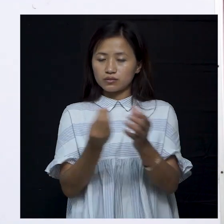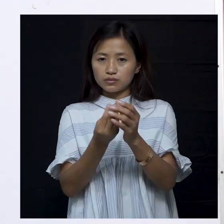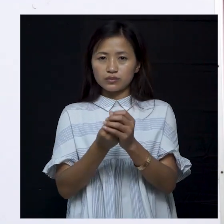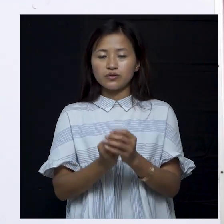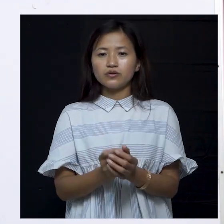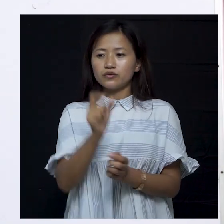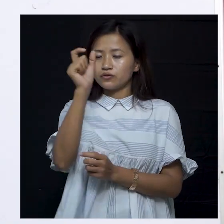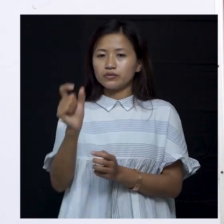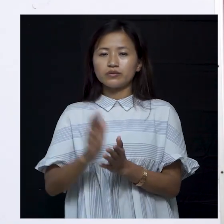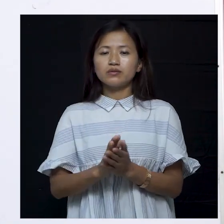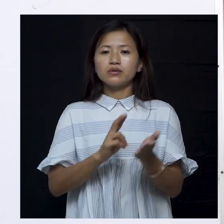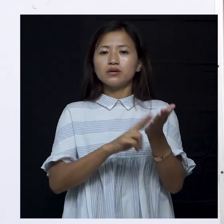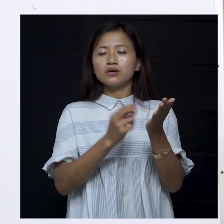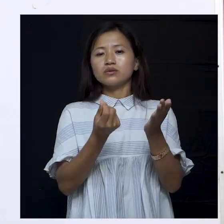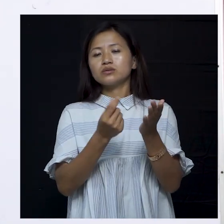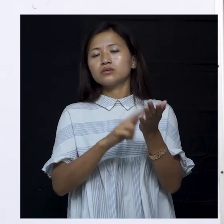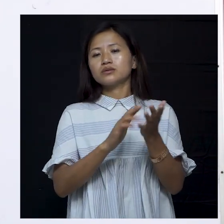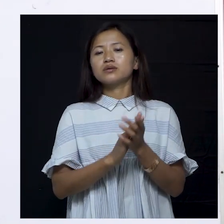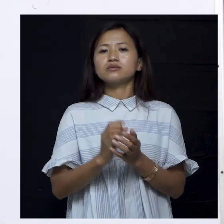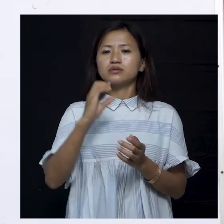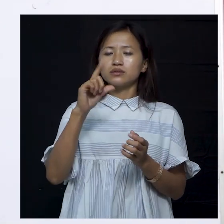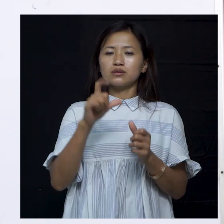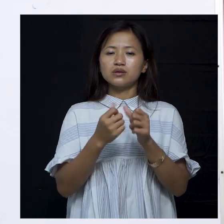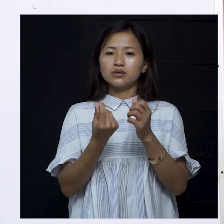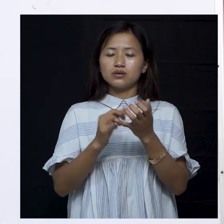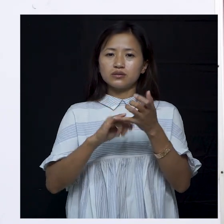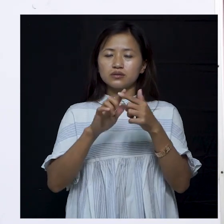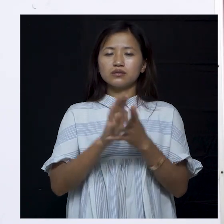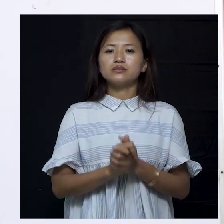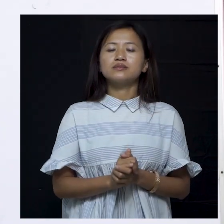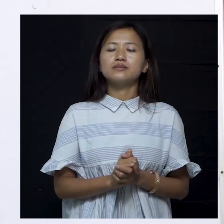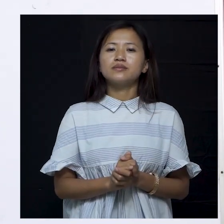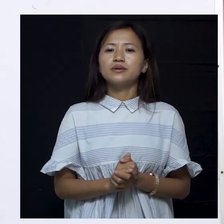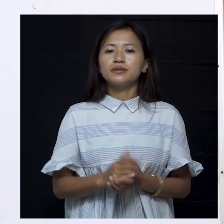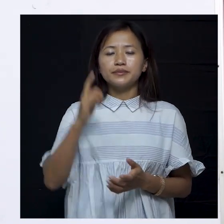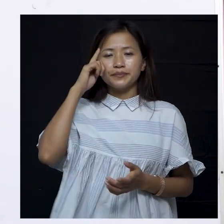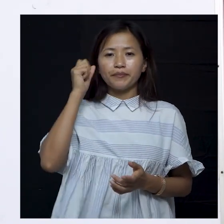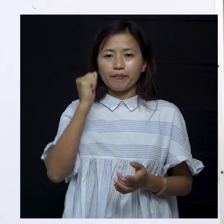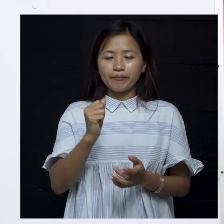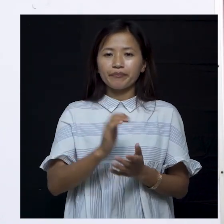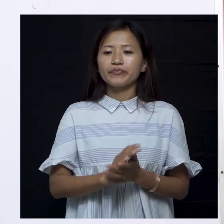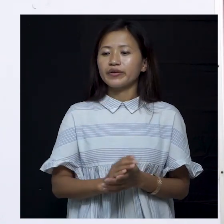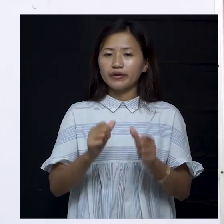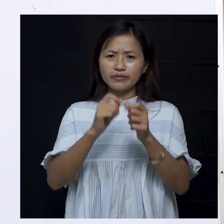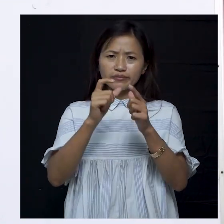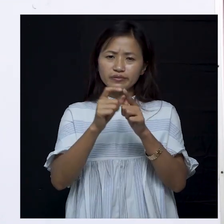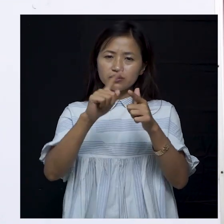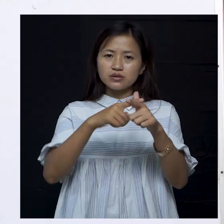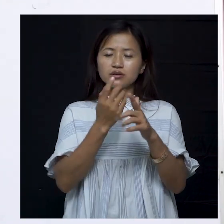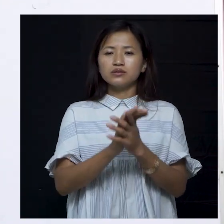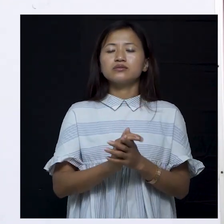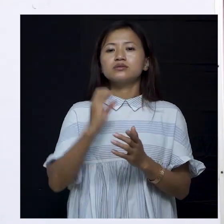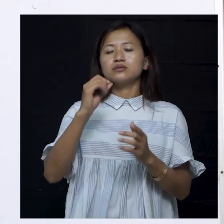become the noun clause. So clear with that, you can keep that in your mind. and an adjective clause. We are coming down to that,